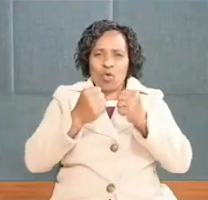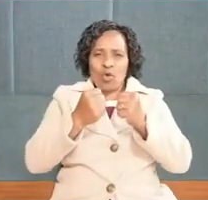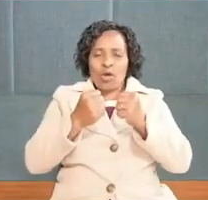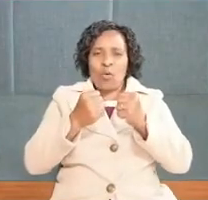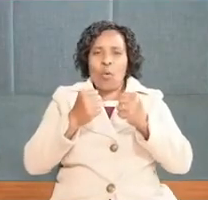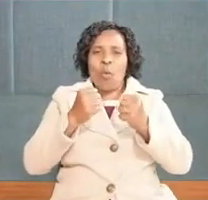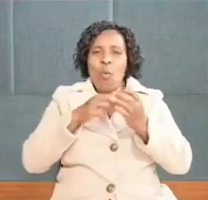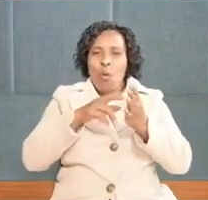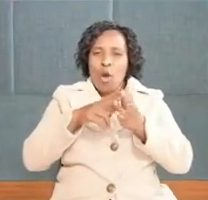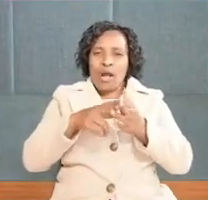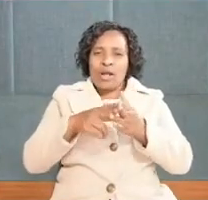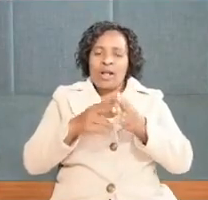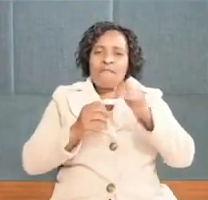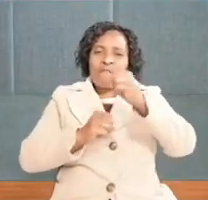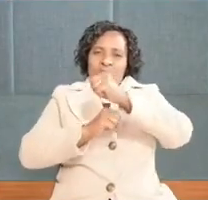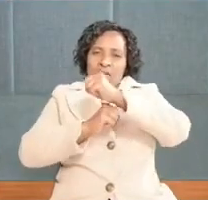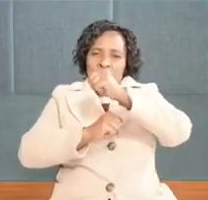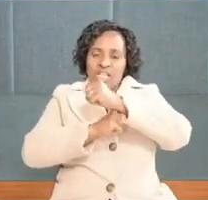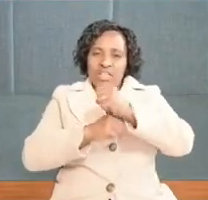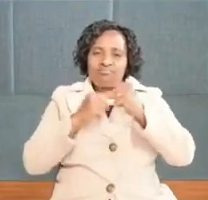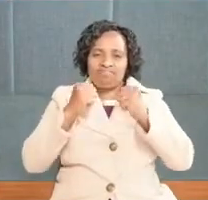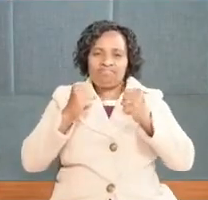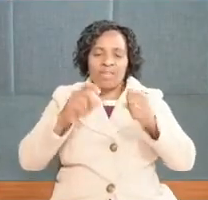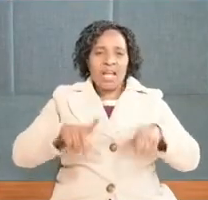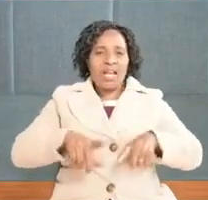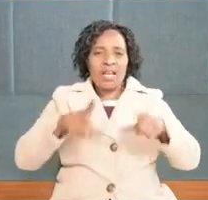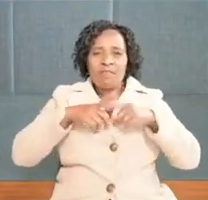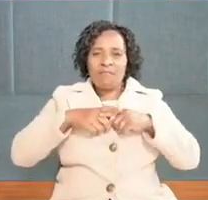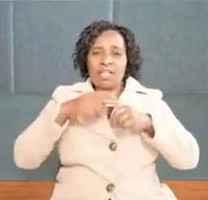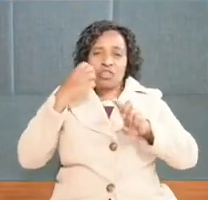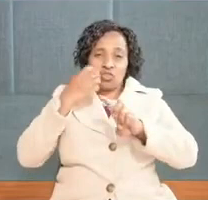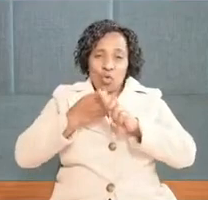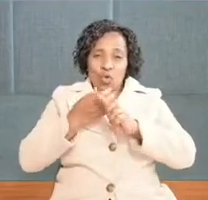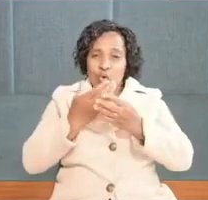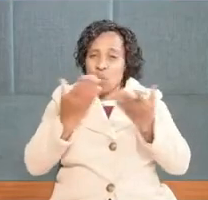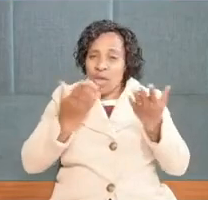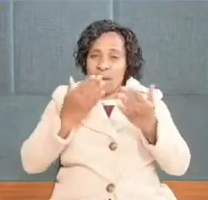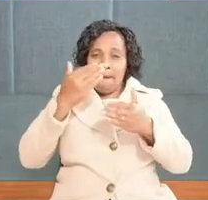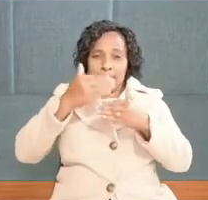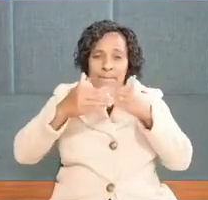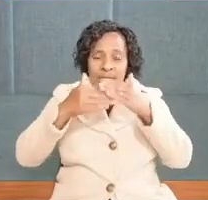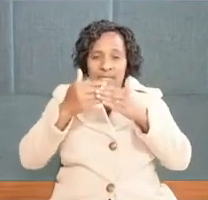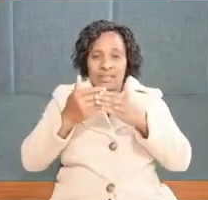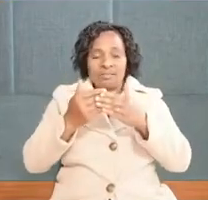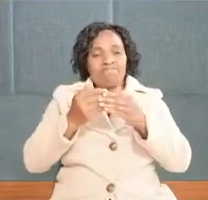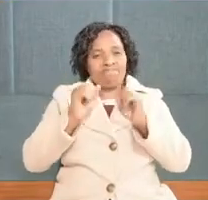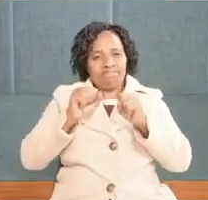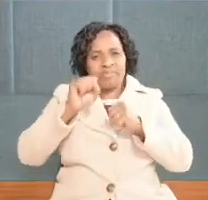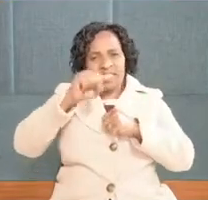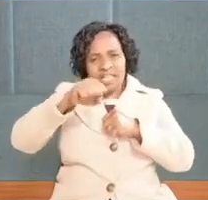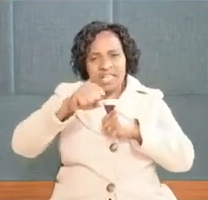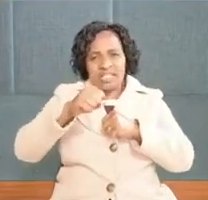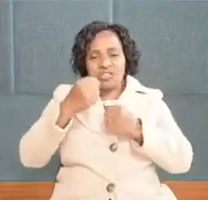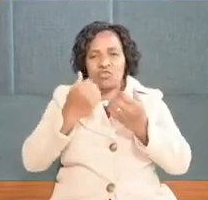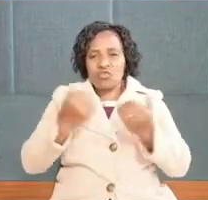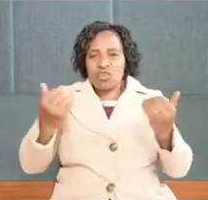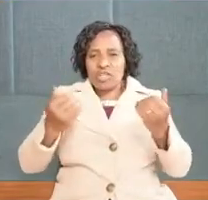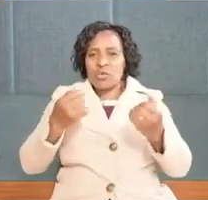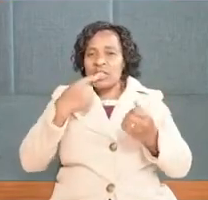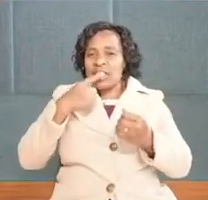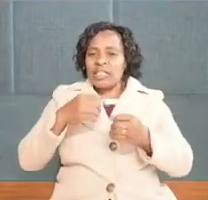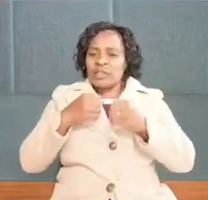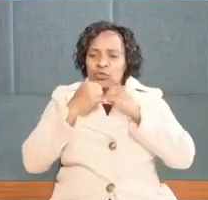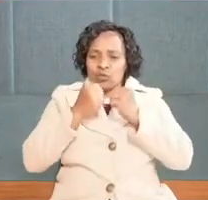sure foundation, a living stone on whom we can build. Yes, children, we told them that the strong